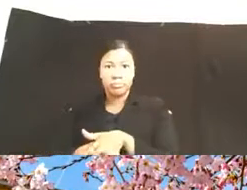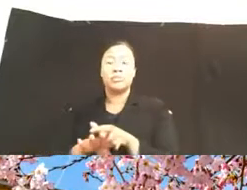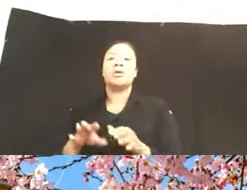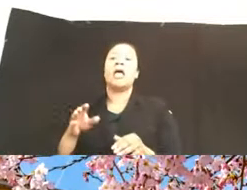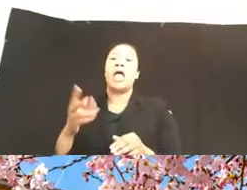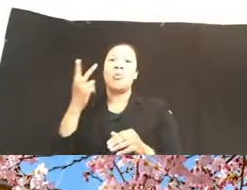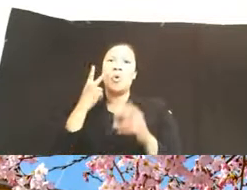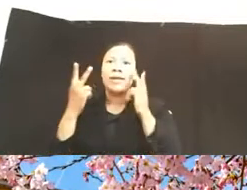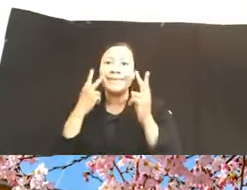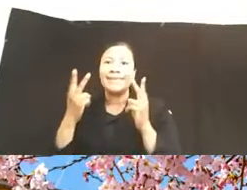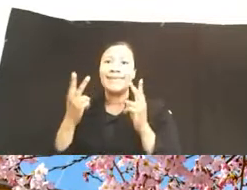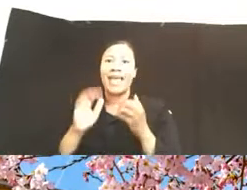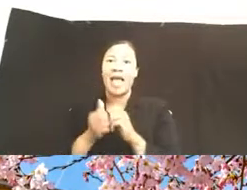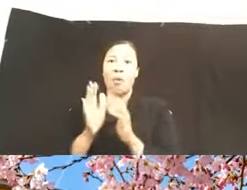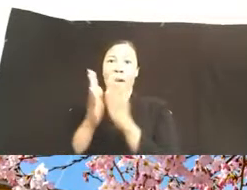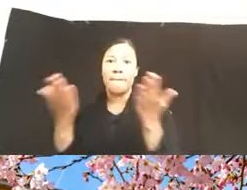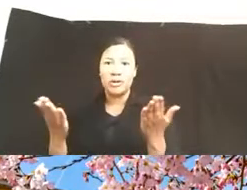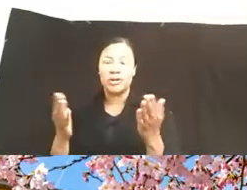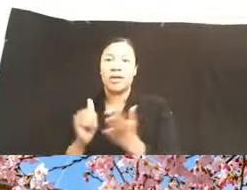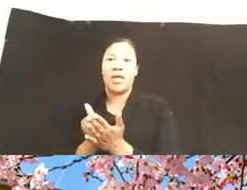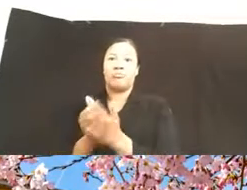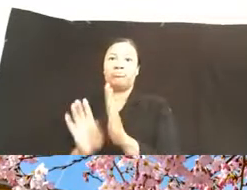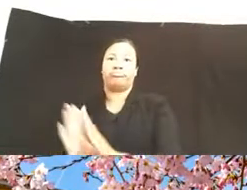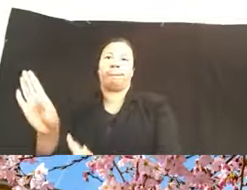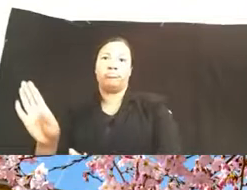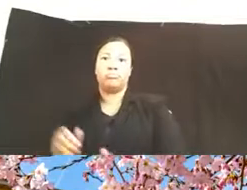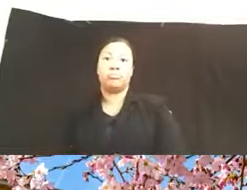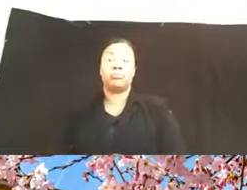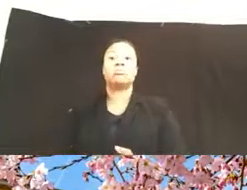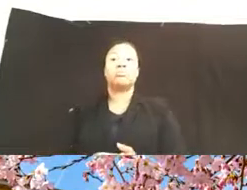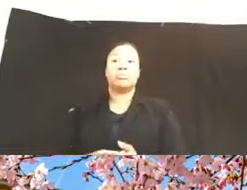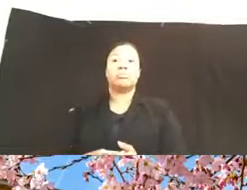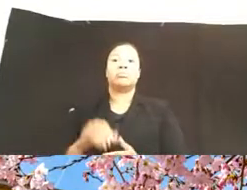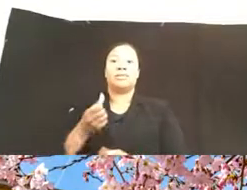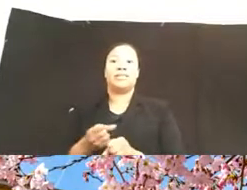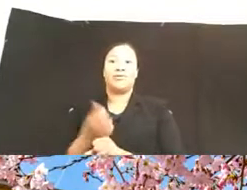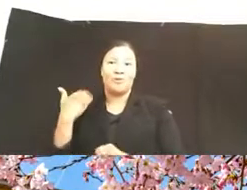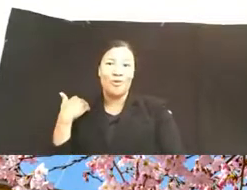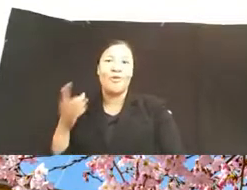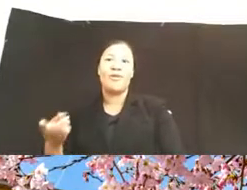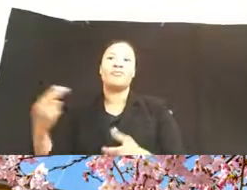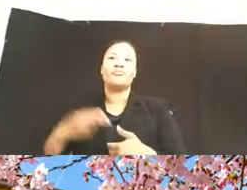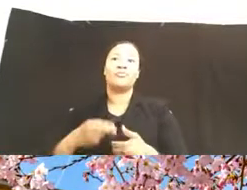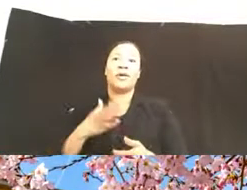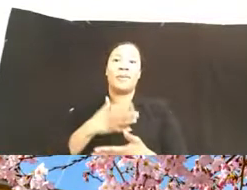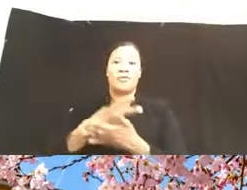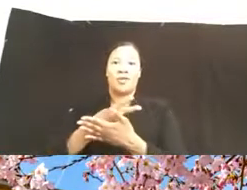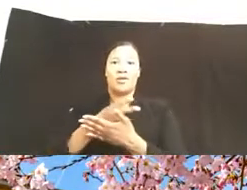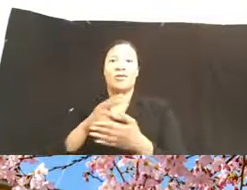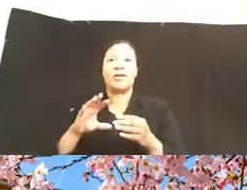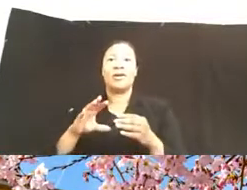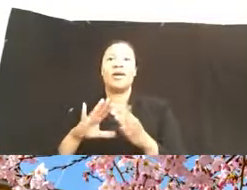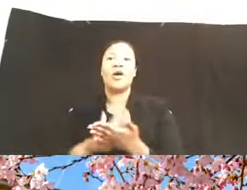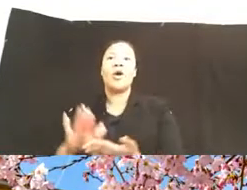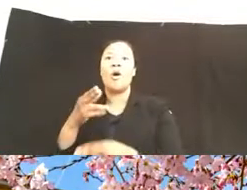period. Over a decade ago, Dr. Hall enrolled in one of my graduate courses, now known as Intercultural